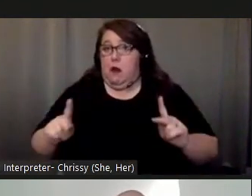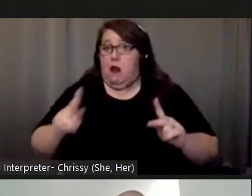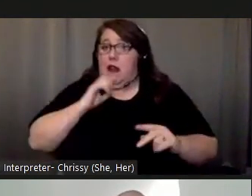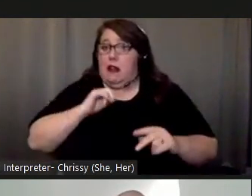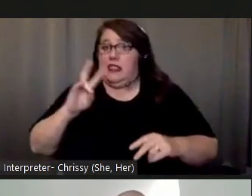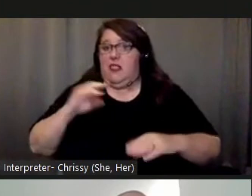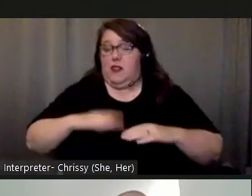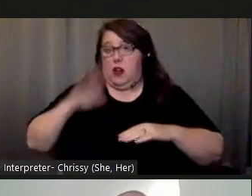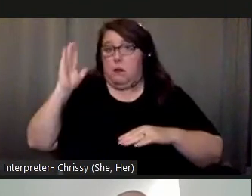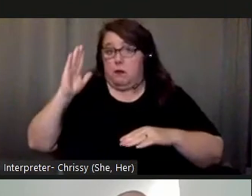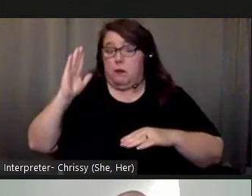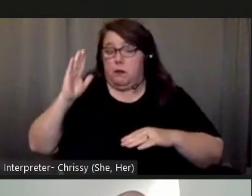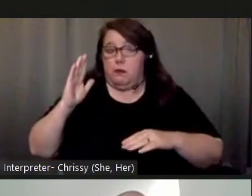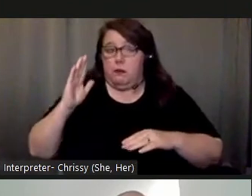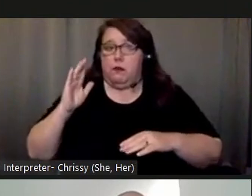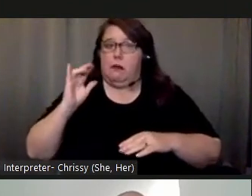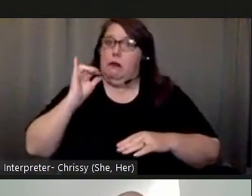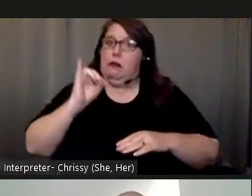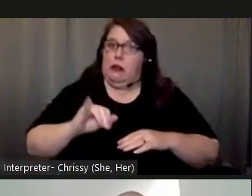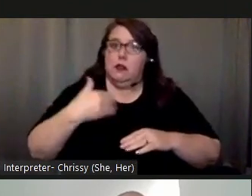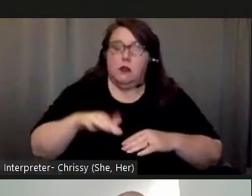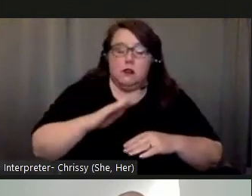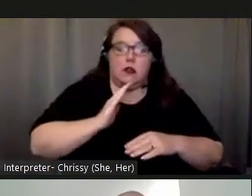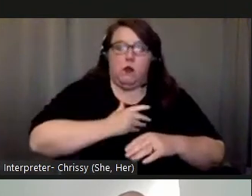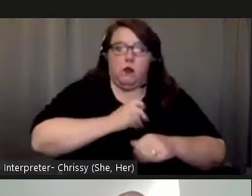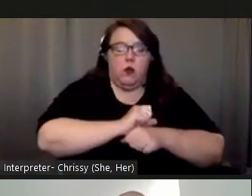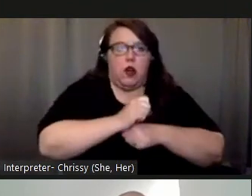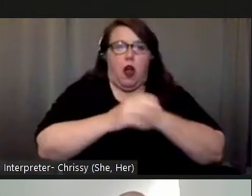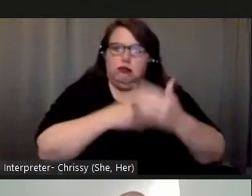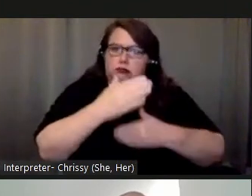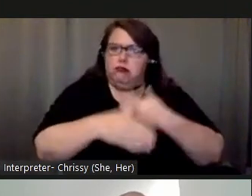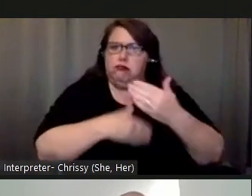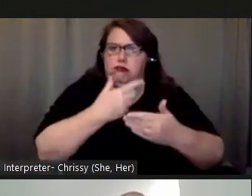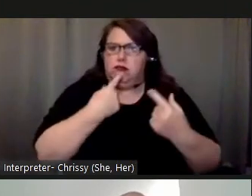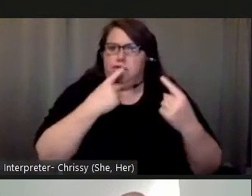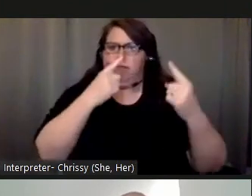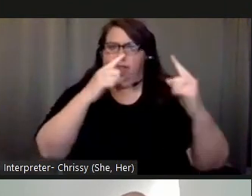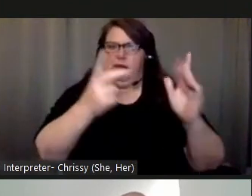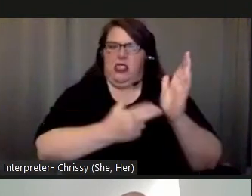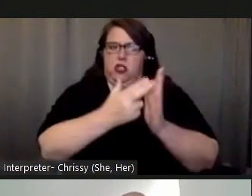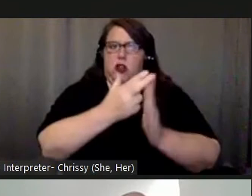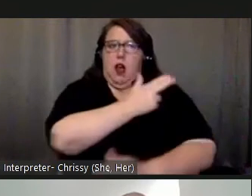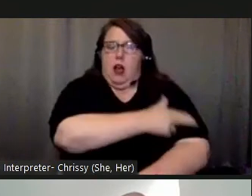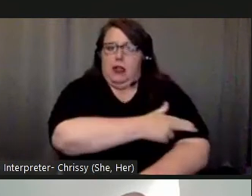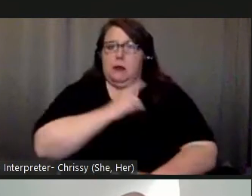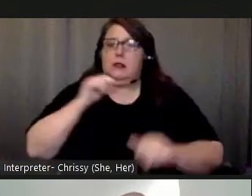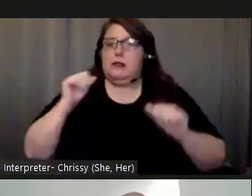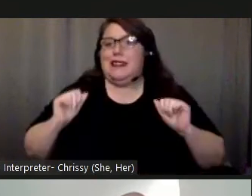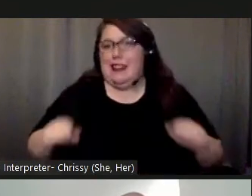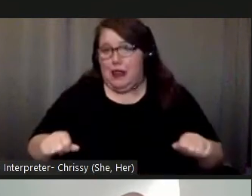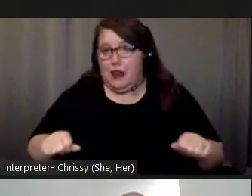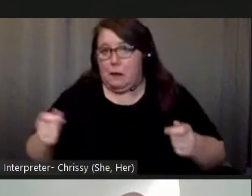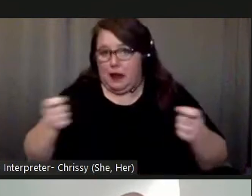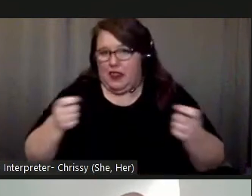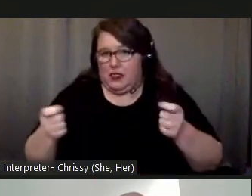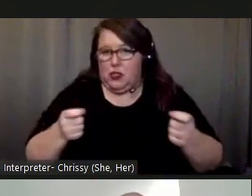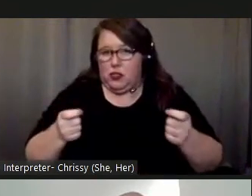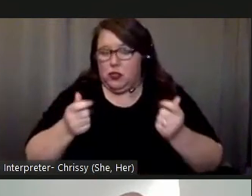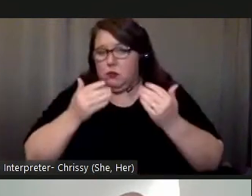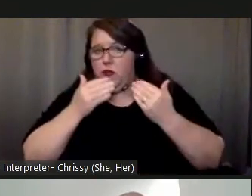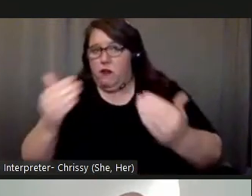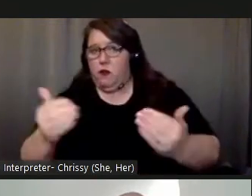older. So this is really good work that we're doing that will help make sure that our hospitals are able to manage as we go